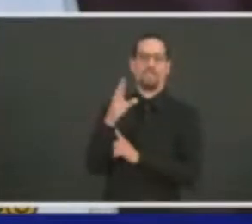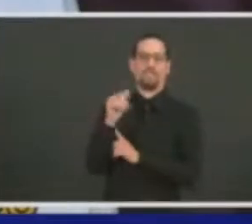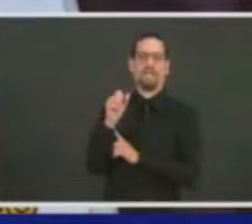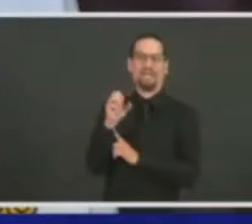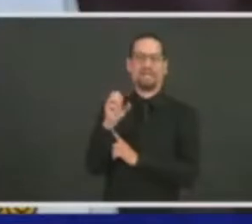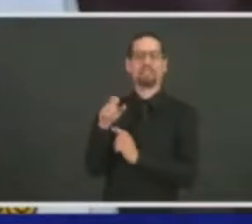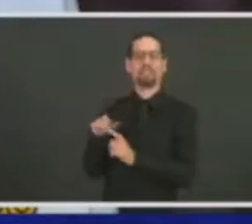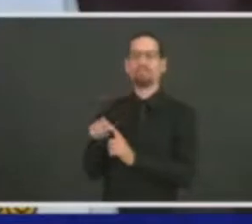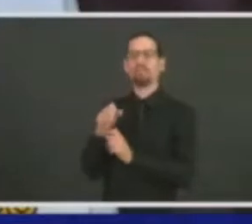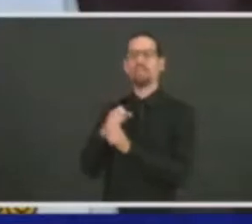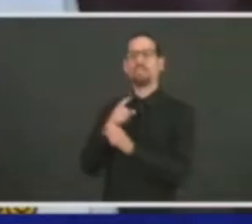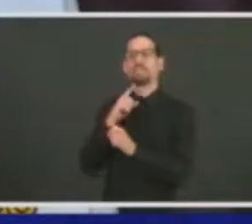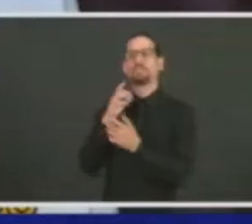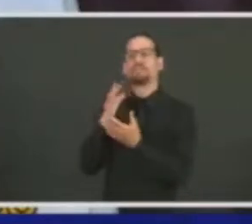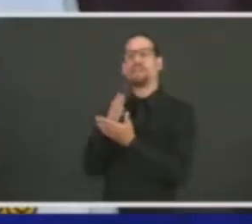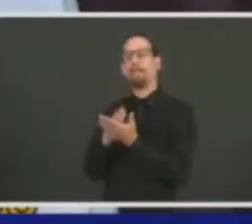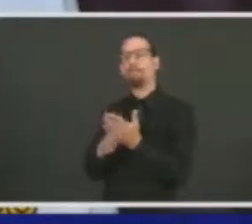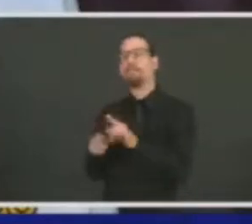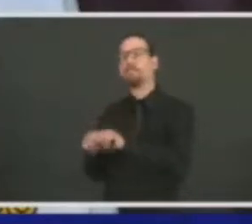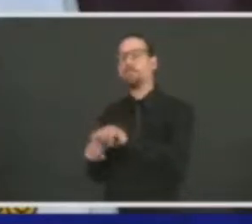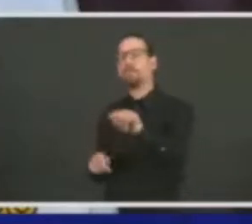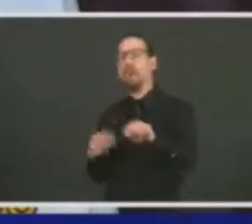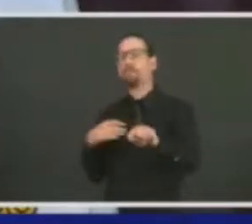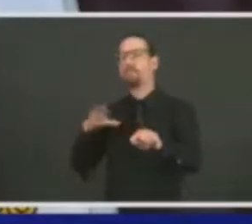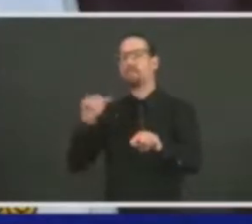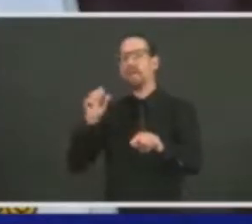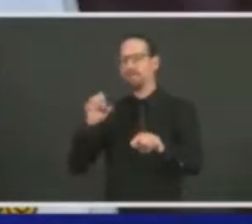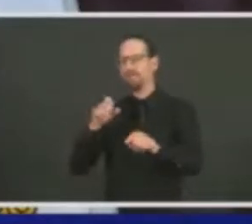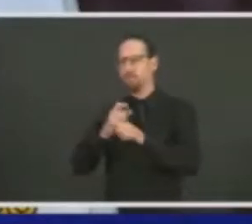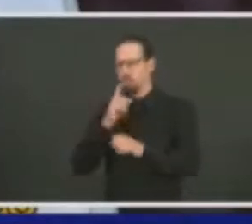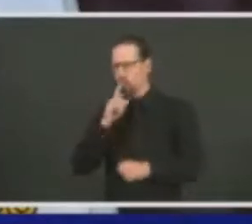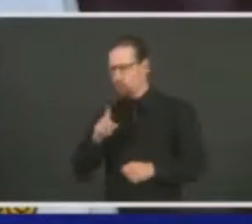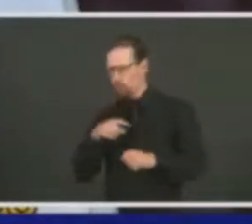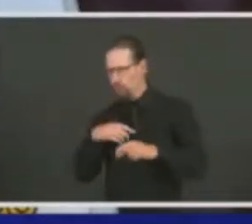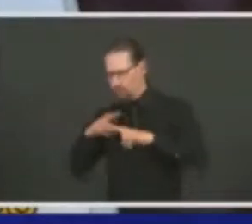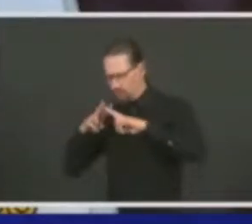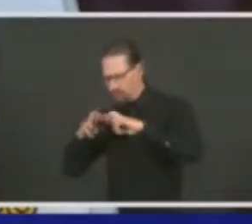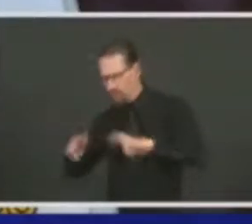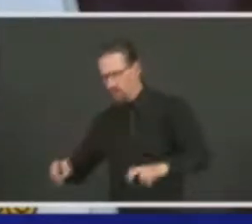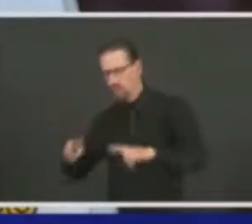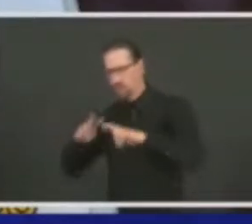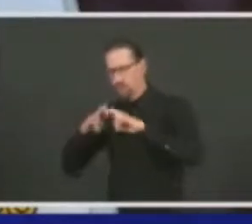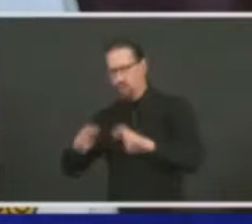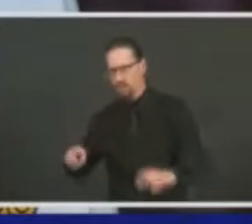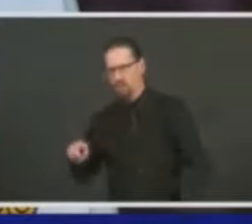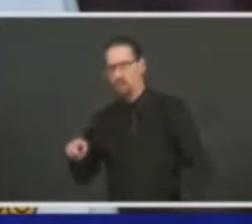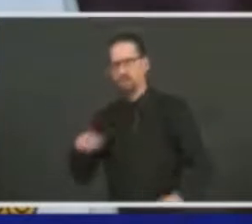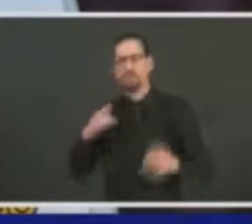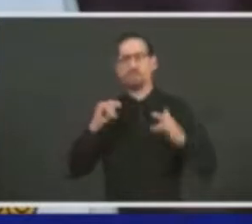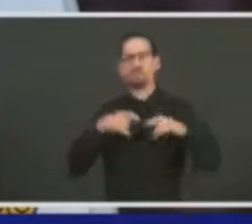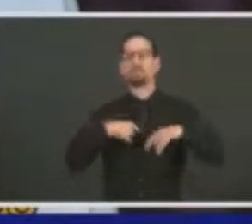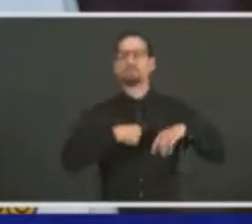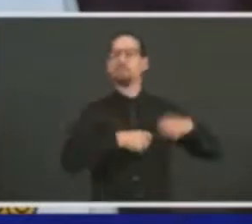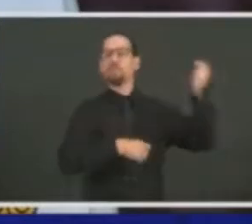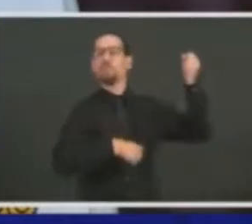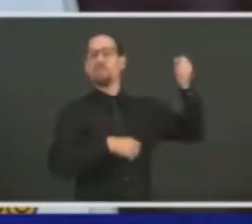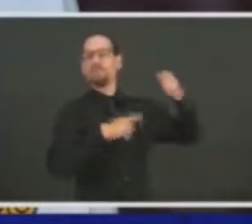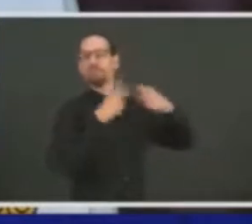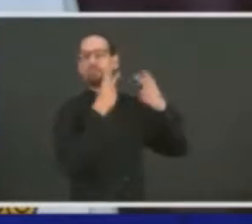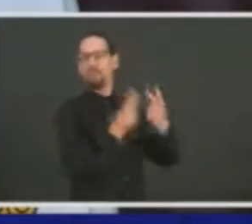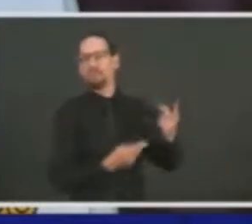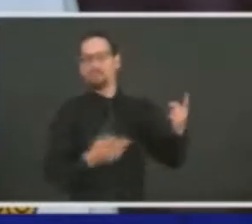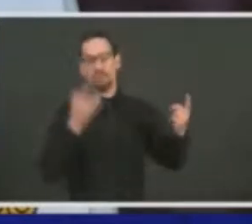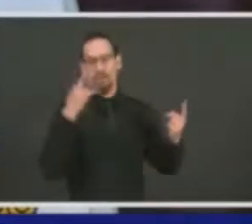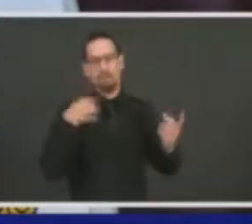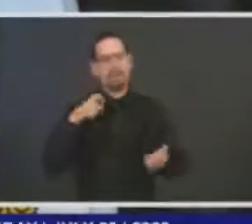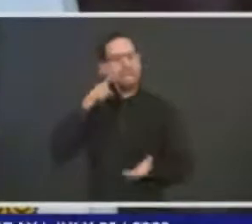are cases, we want to really get our hands wrapped around it, stop visitation, make sure we understand what's going on.